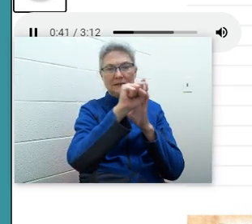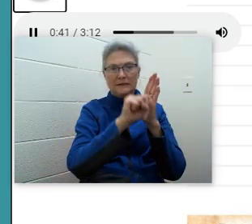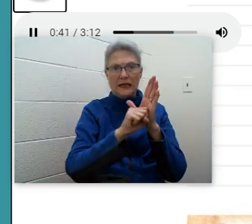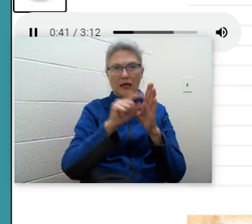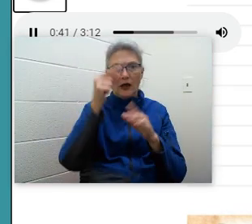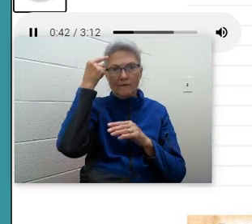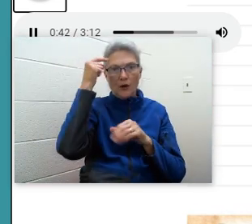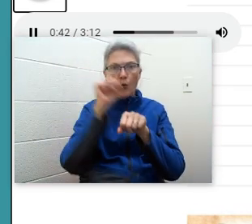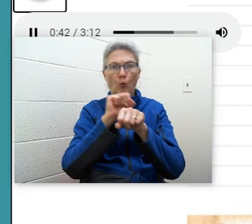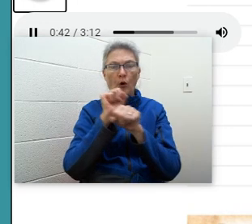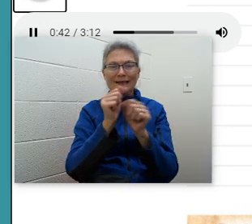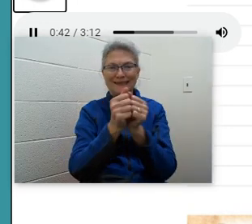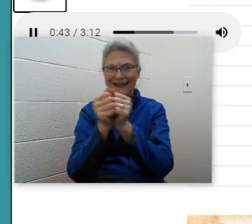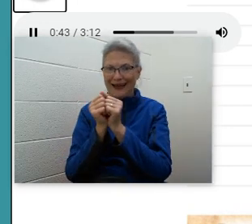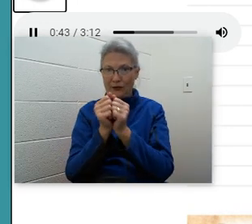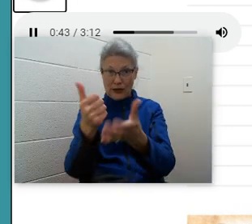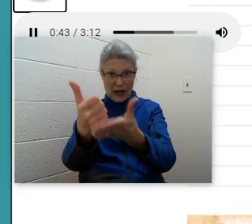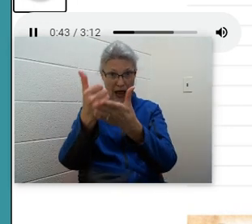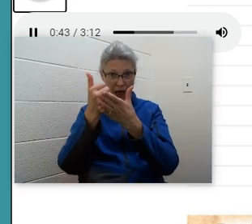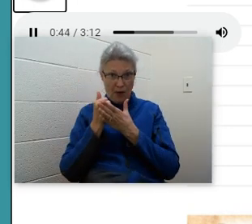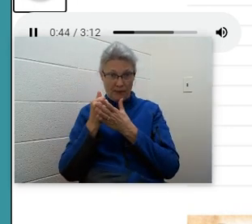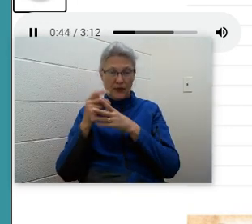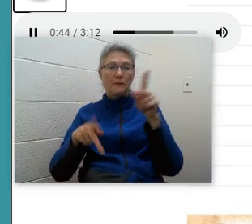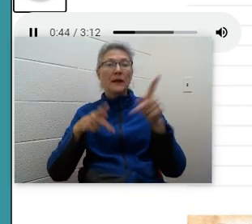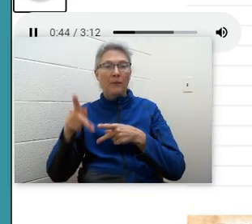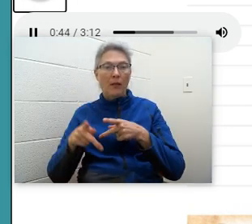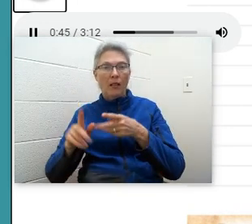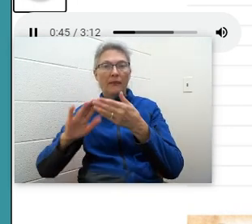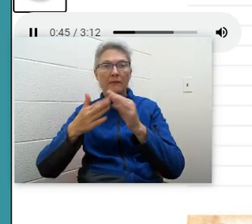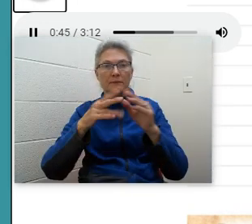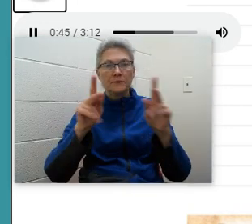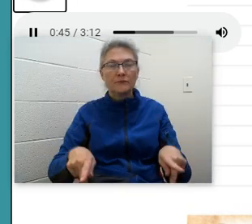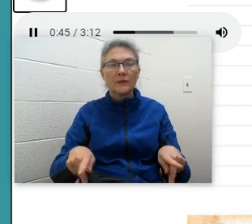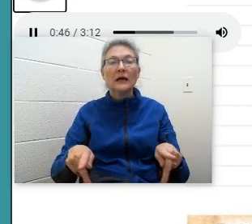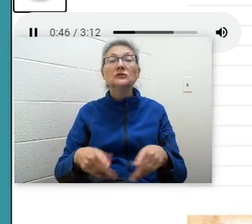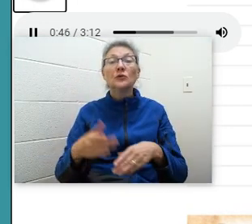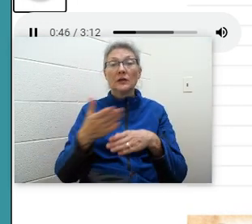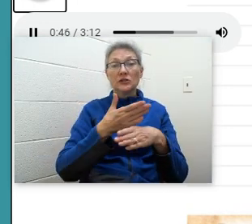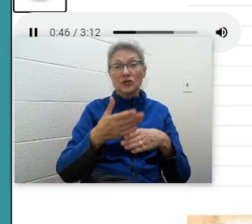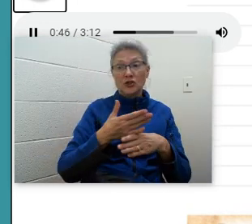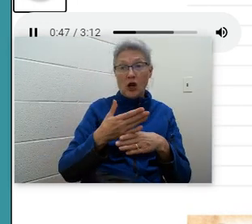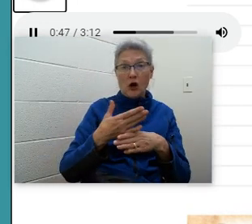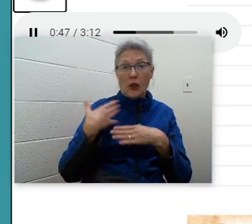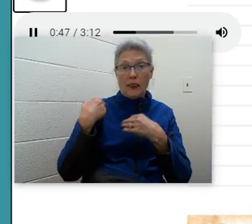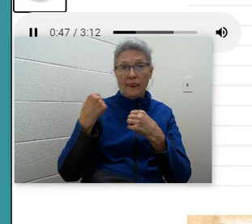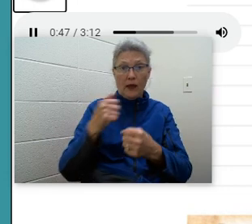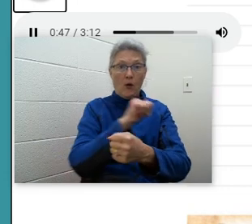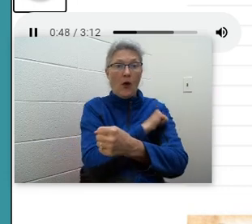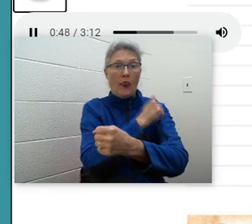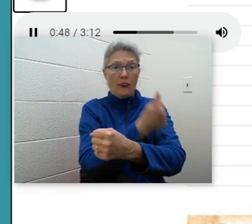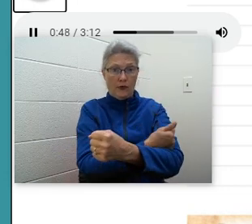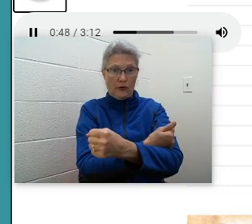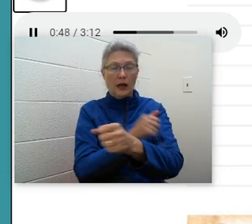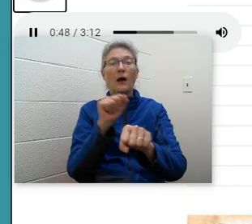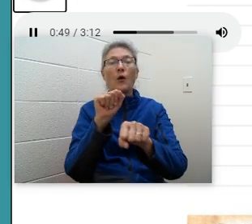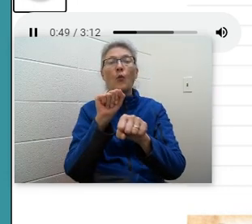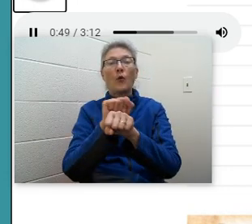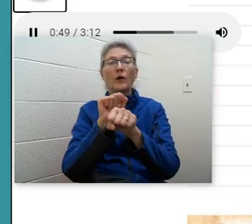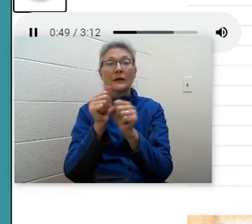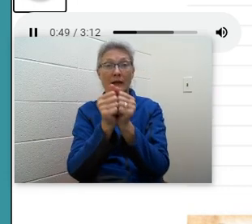We are citizens. So when everything is shared powers and they're working together, that's called federalism, and that's